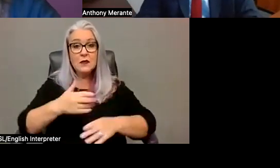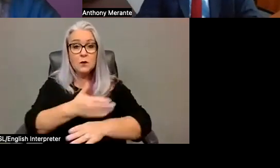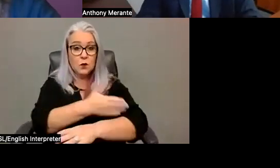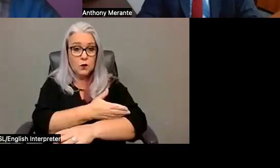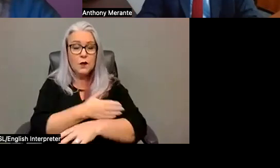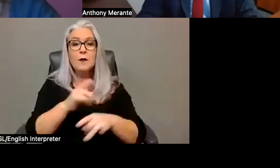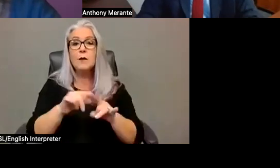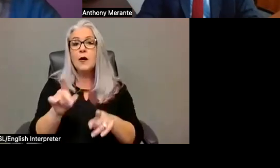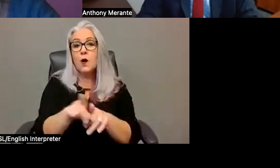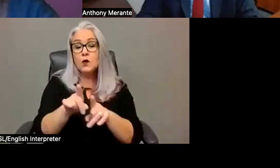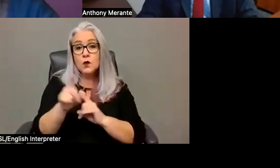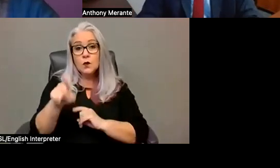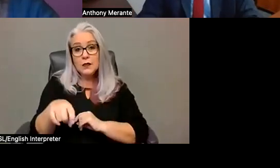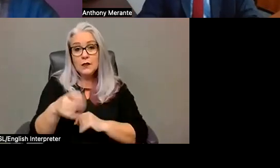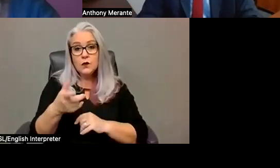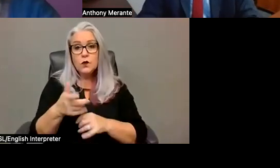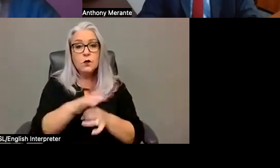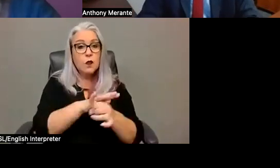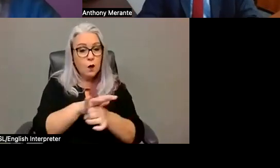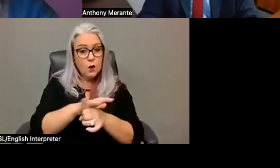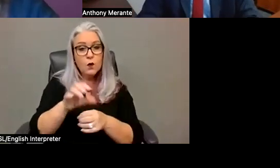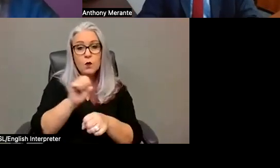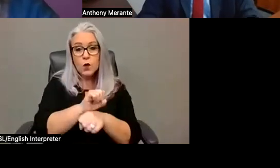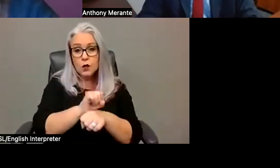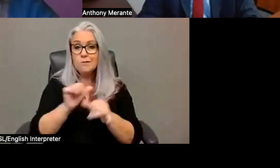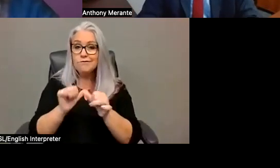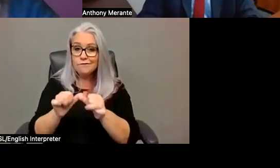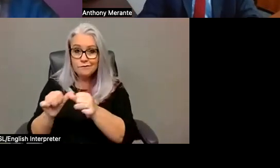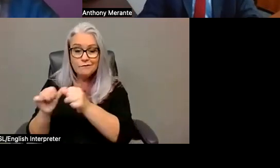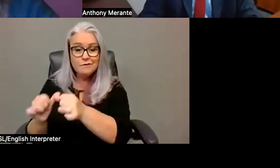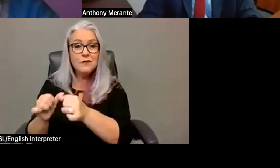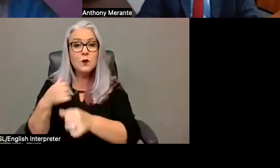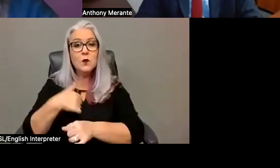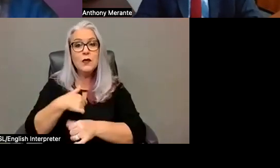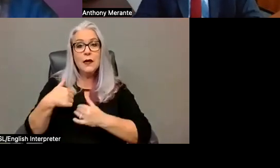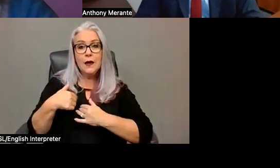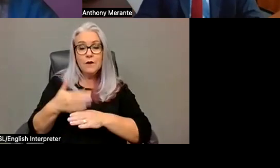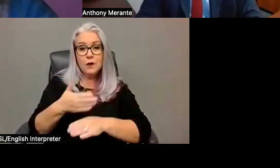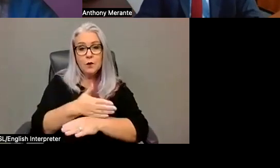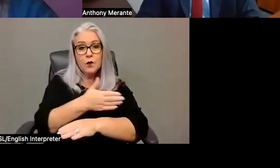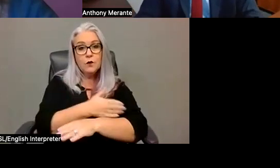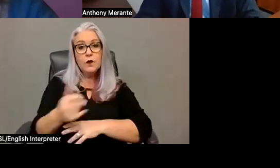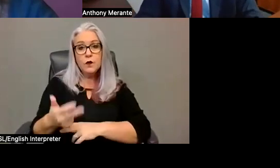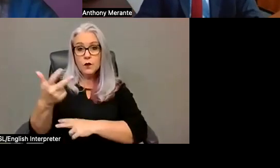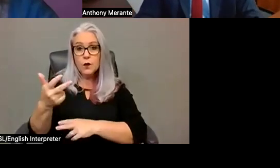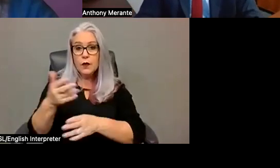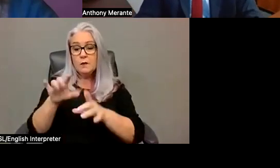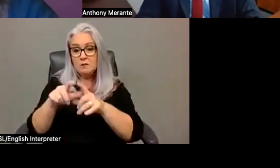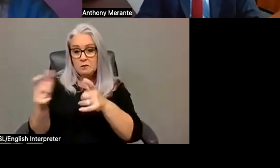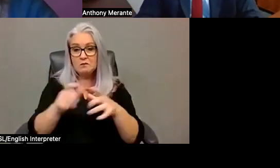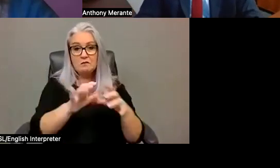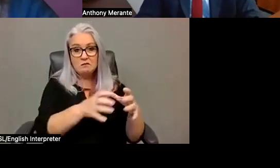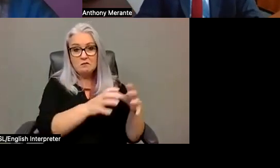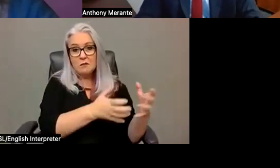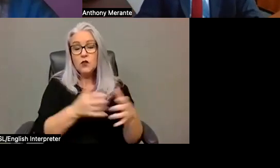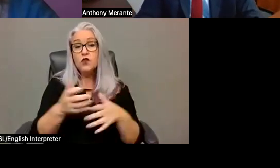to do the things that we need to do locally. We continue to do that, where we have improved the 3 major spots that tend to flood